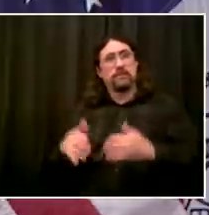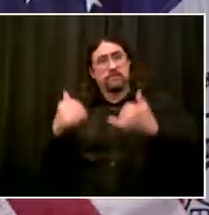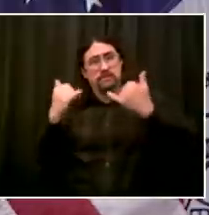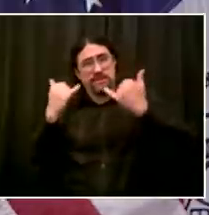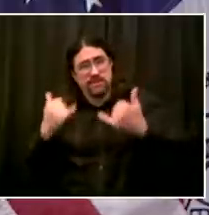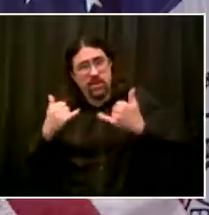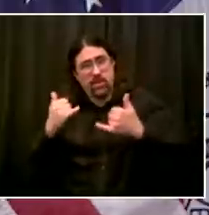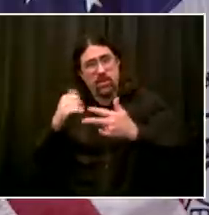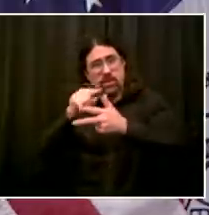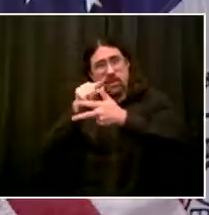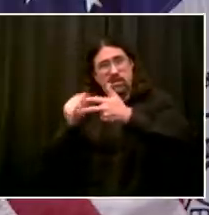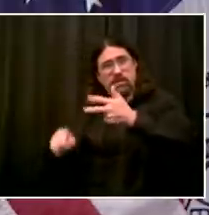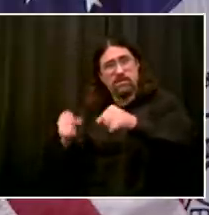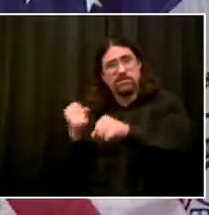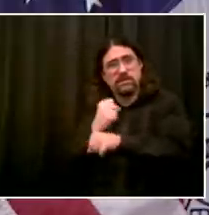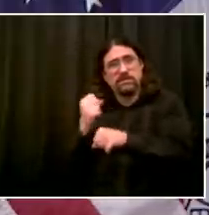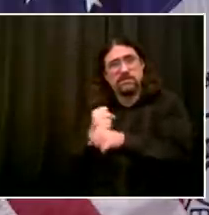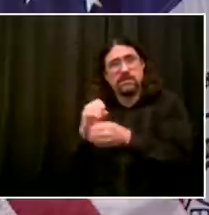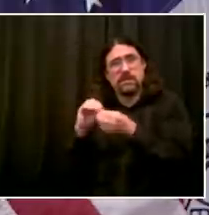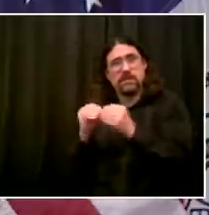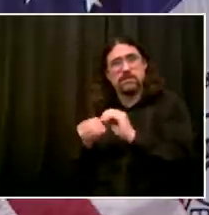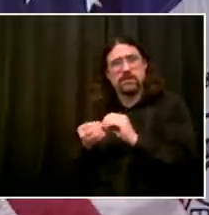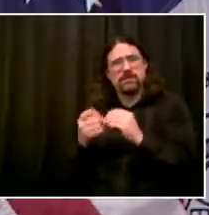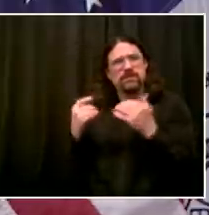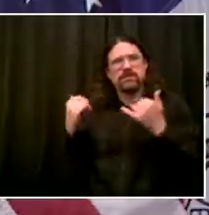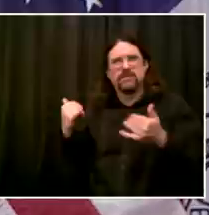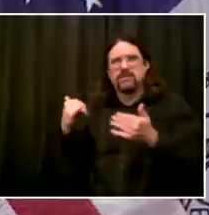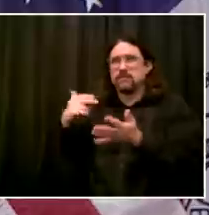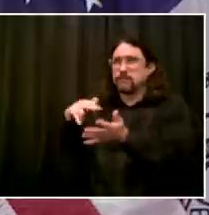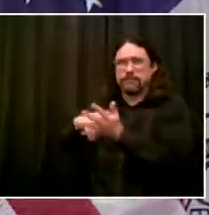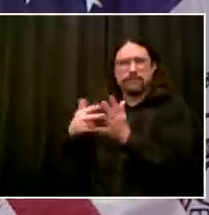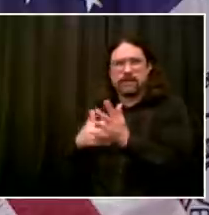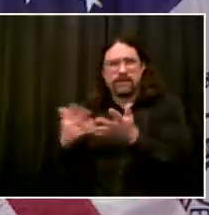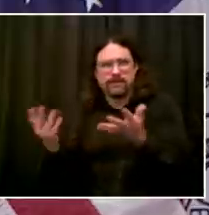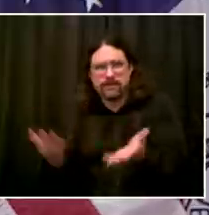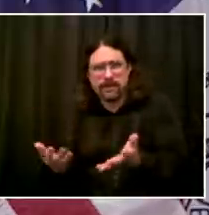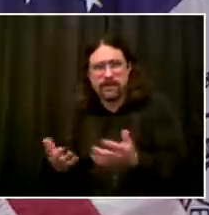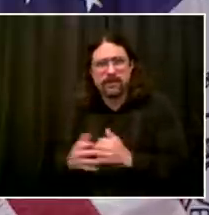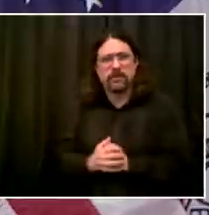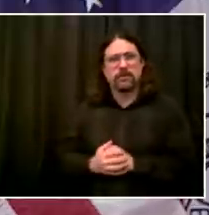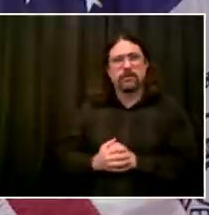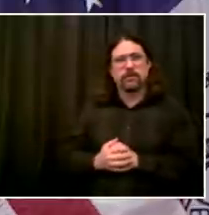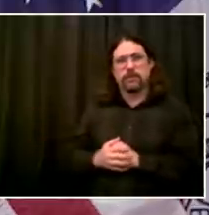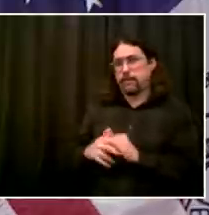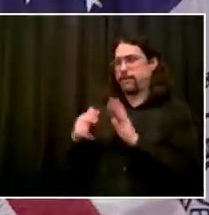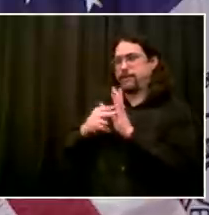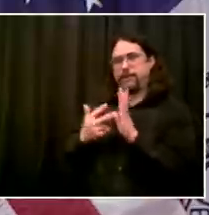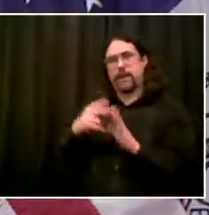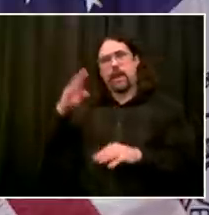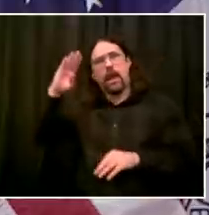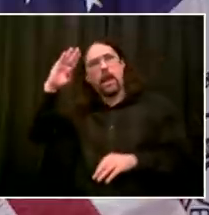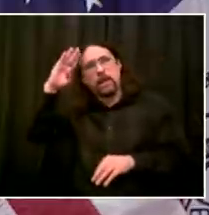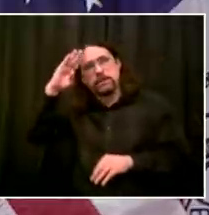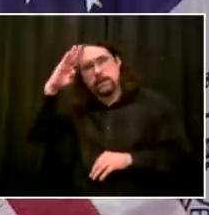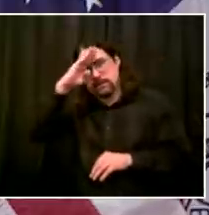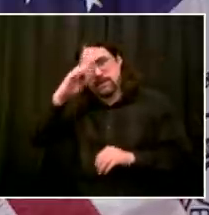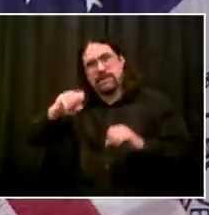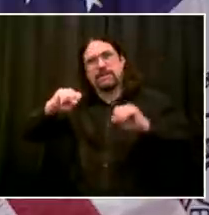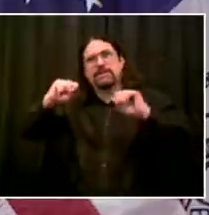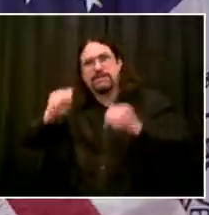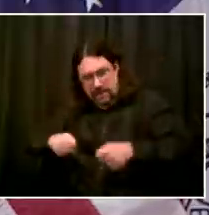to handle new cases. Okay, Henry, I want to just do a little time check. We do have a time limit here, so could you just tell me what you're trying to